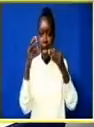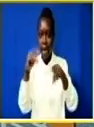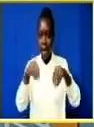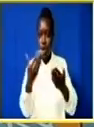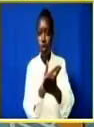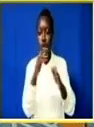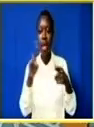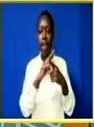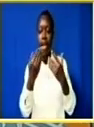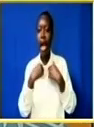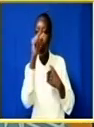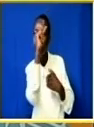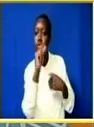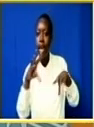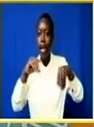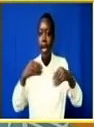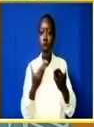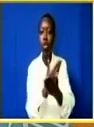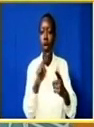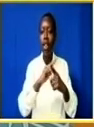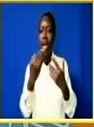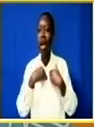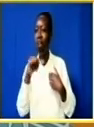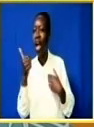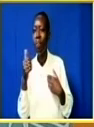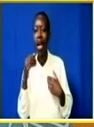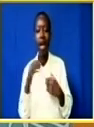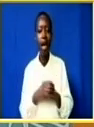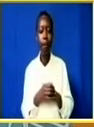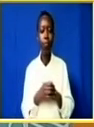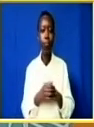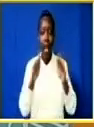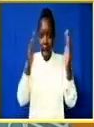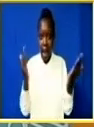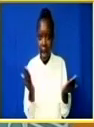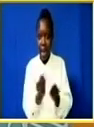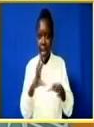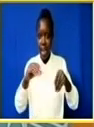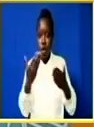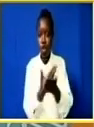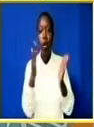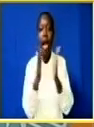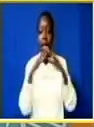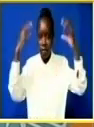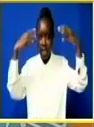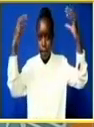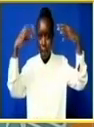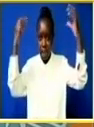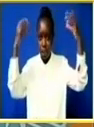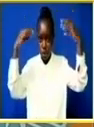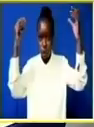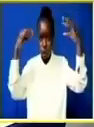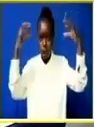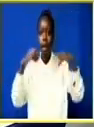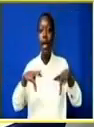erosion. We have, oh boy, gully erosion. Splash erosion. And splash erosion. Sheet erosion. Yes.